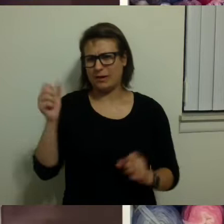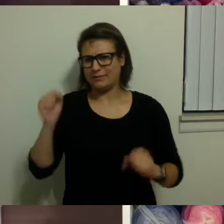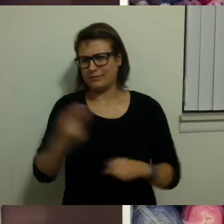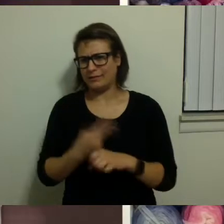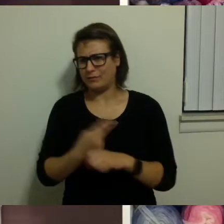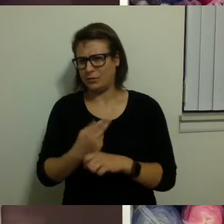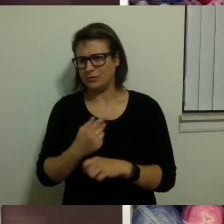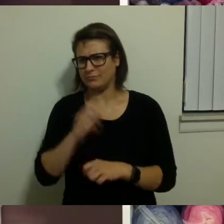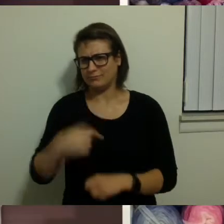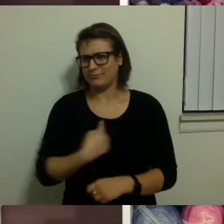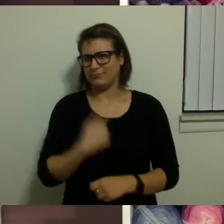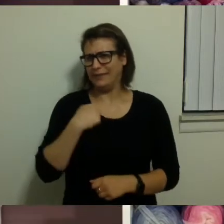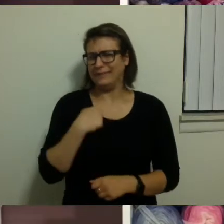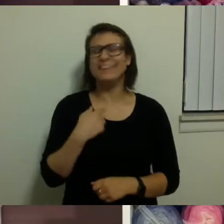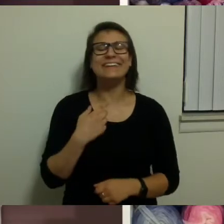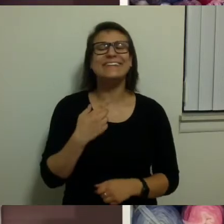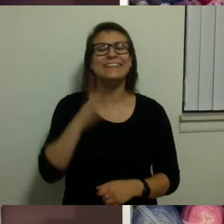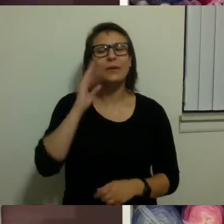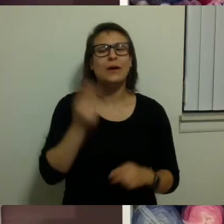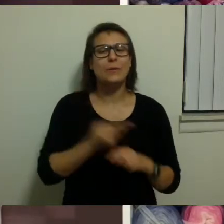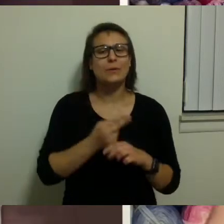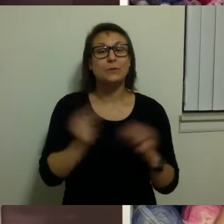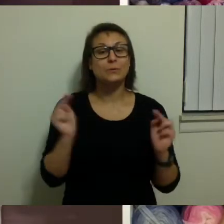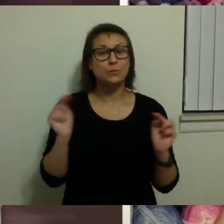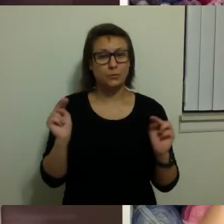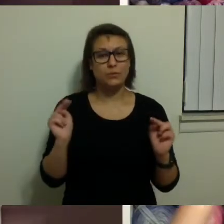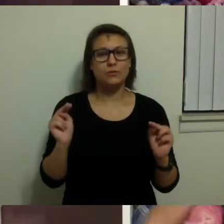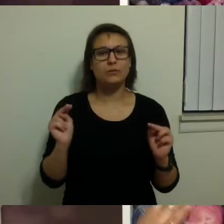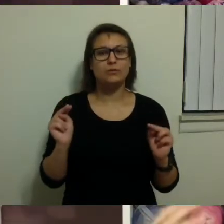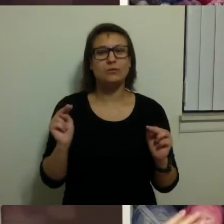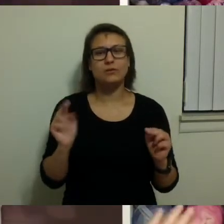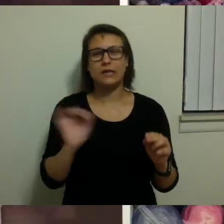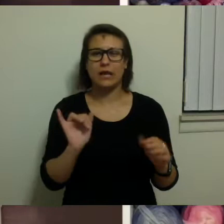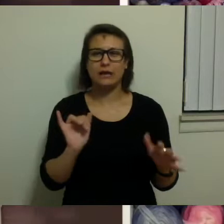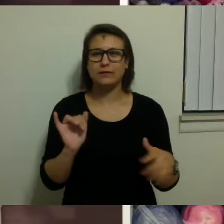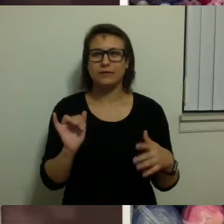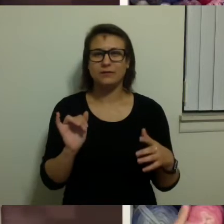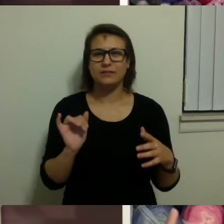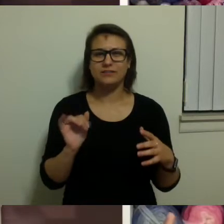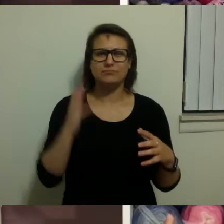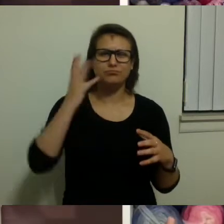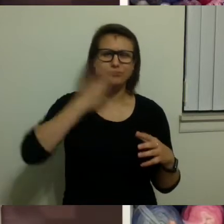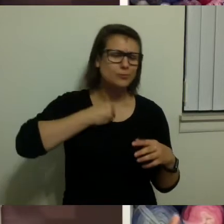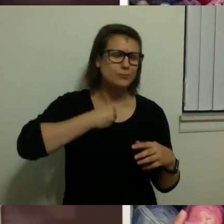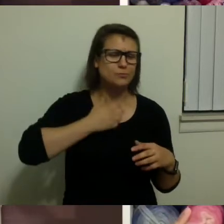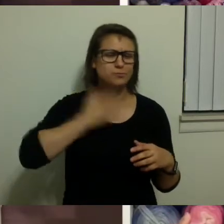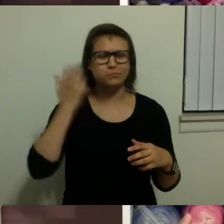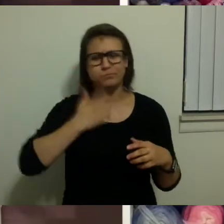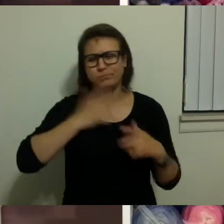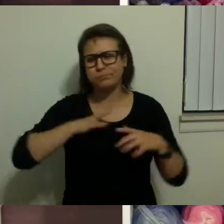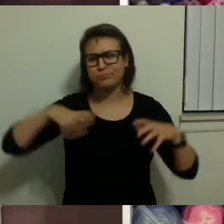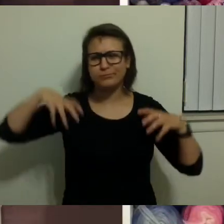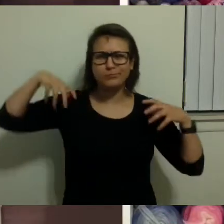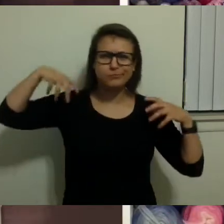but me. I'm going to grab some neutral and do, like, a bodacious